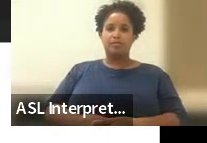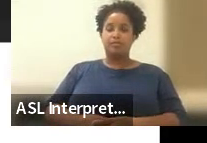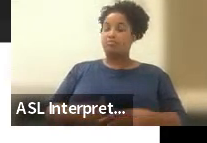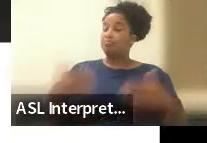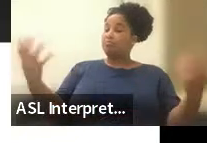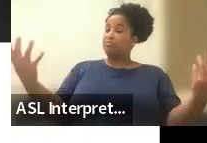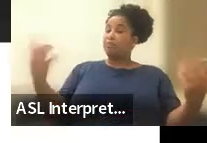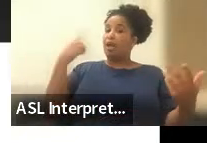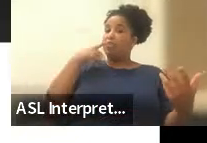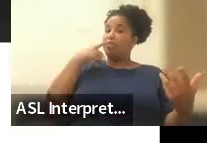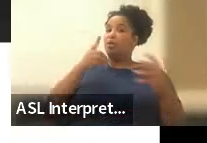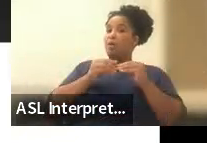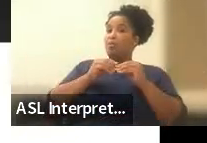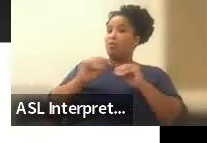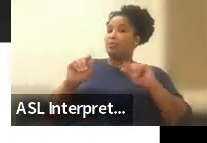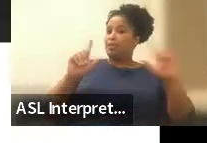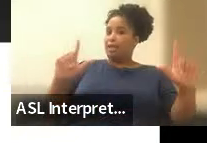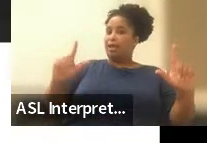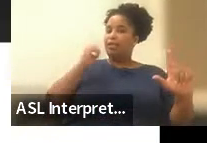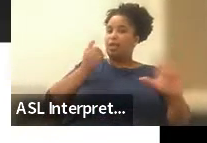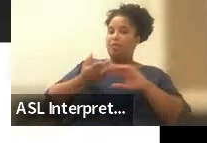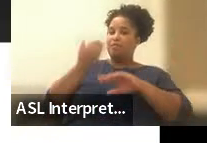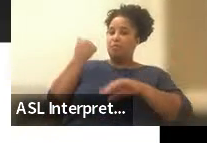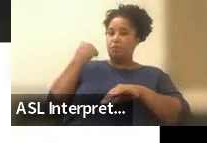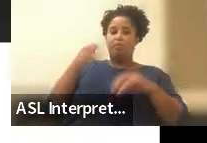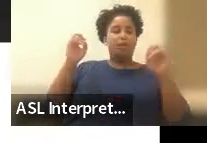Oh, I thought there was another slide that I saw earlier.